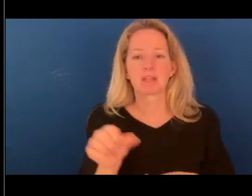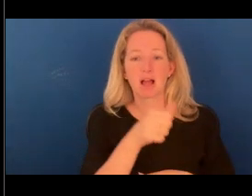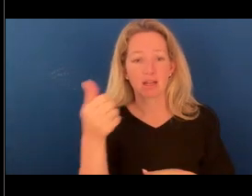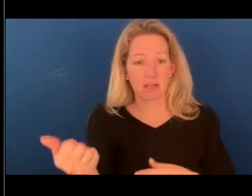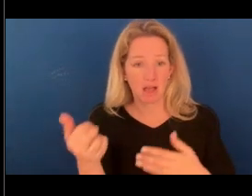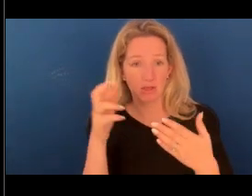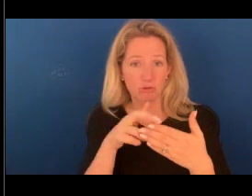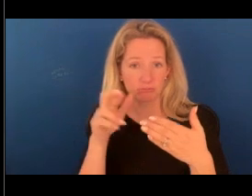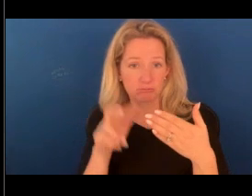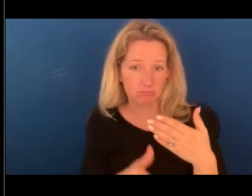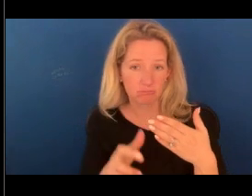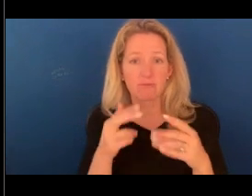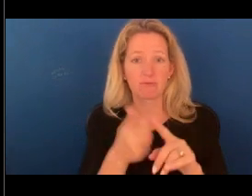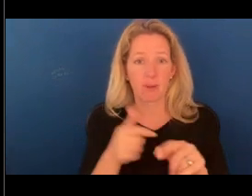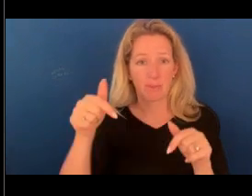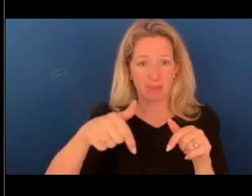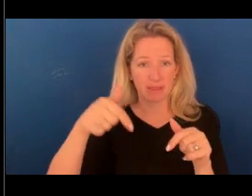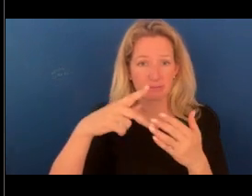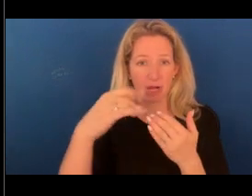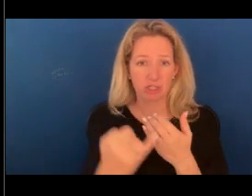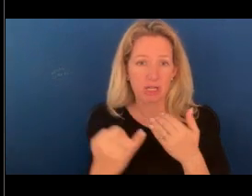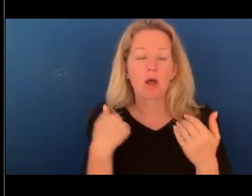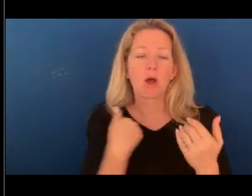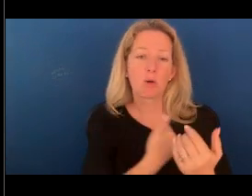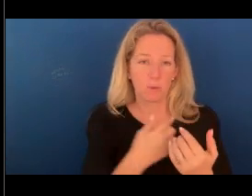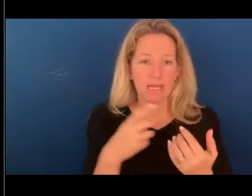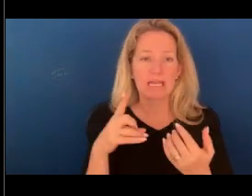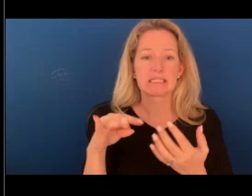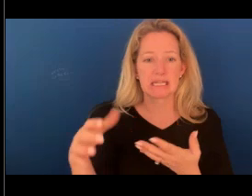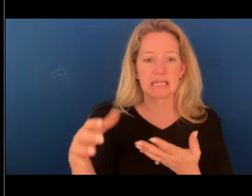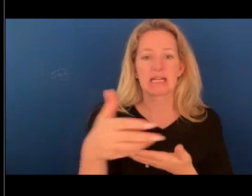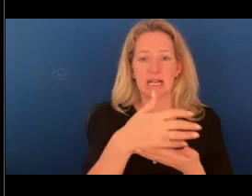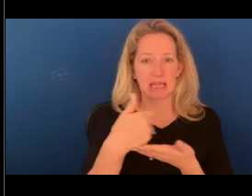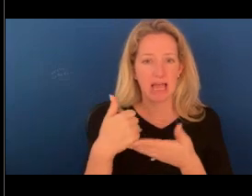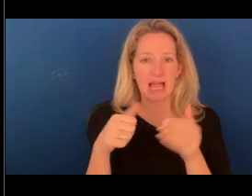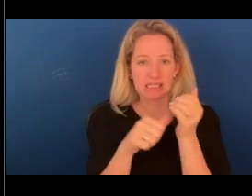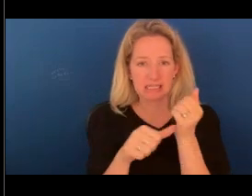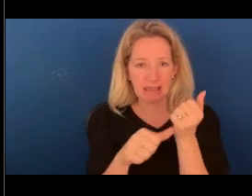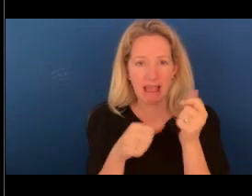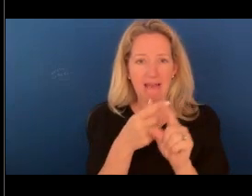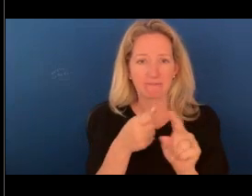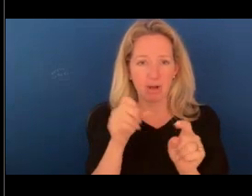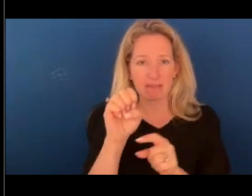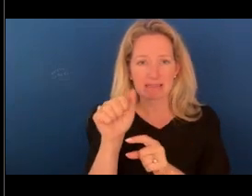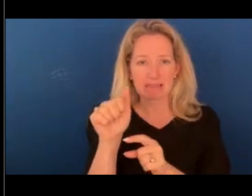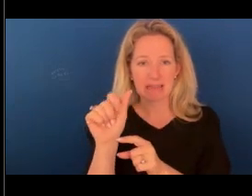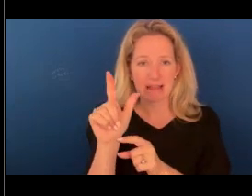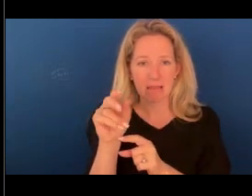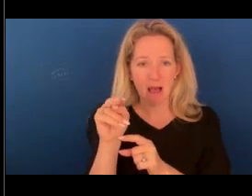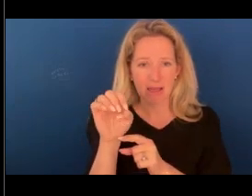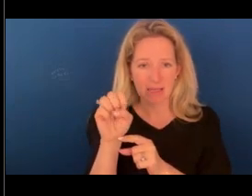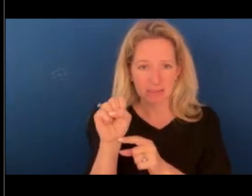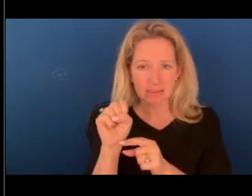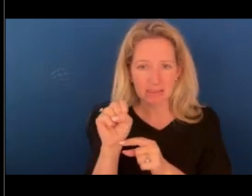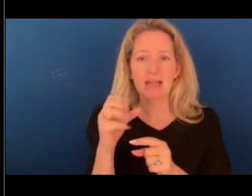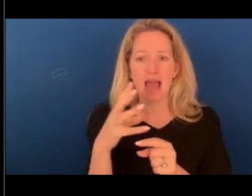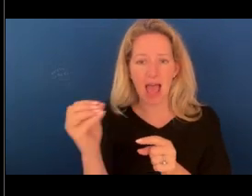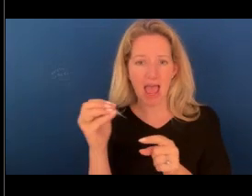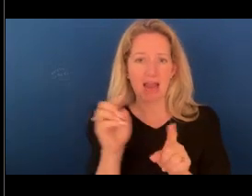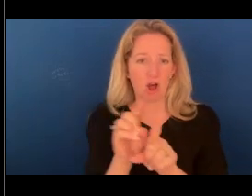project was we collected Steller sea lion scat and essentially Cassin's auklet